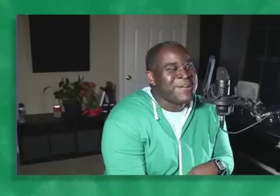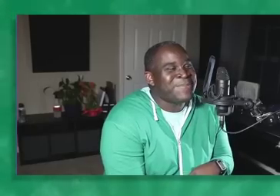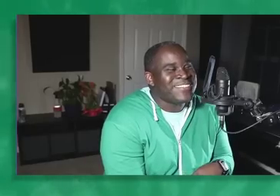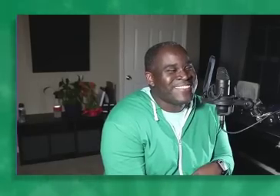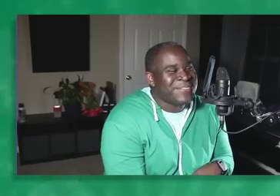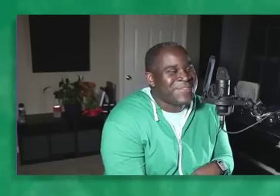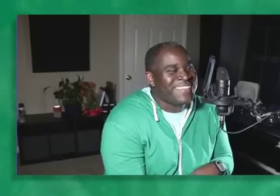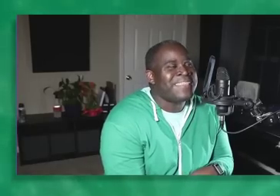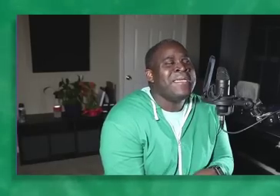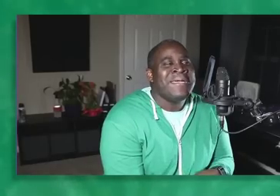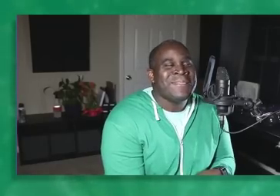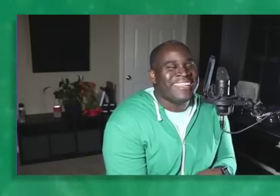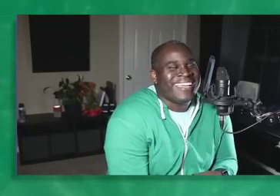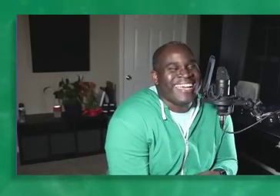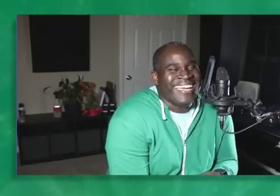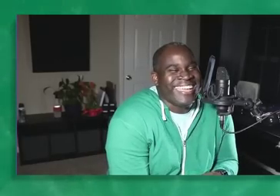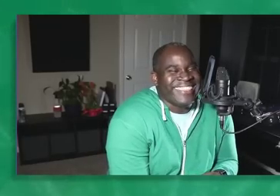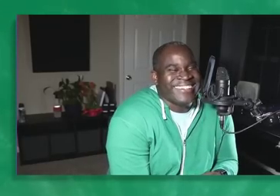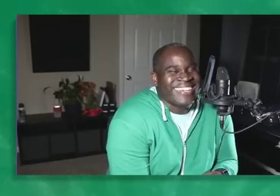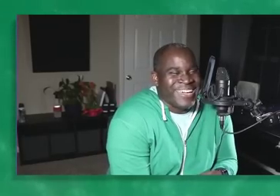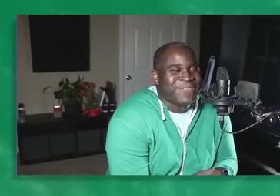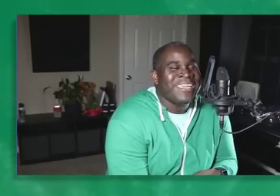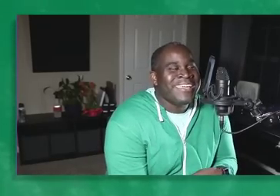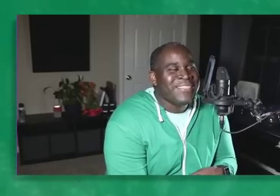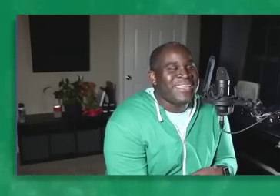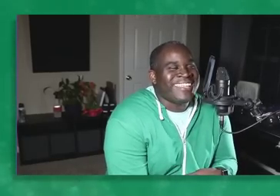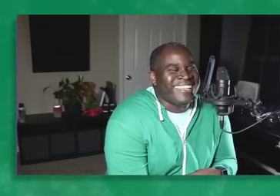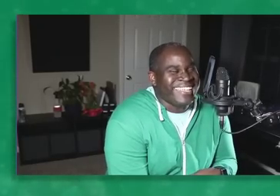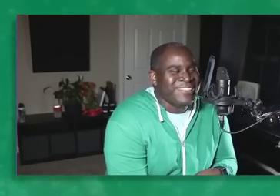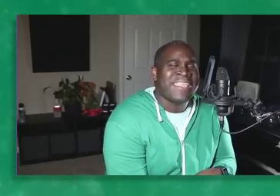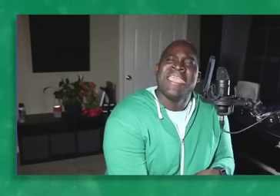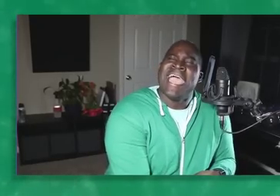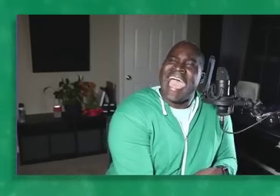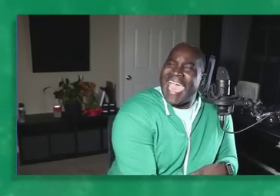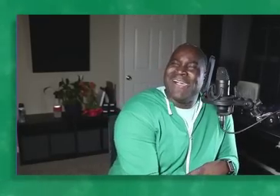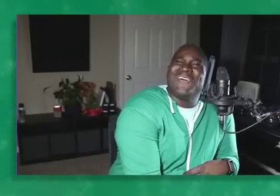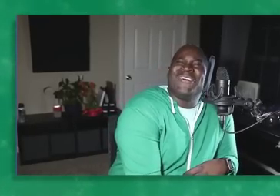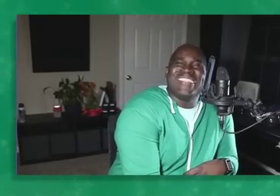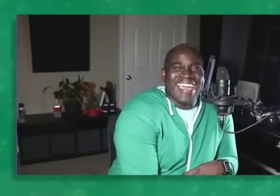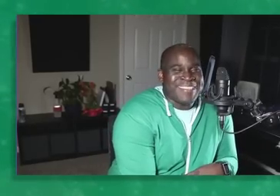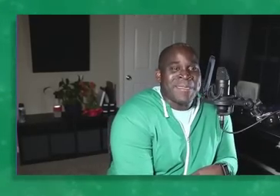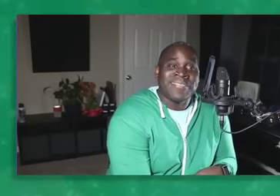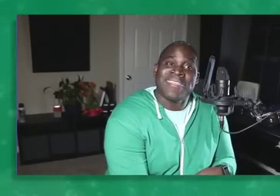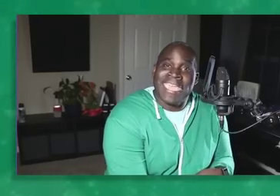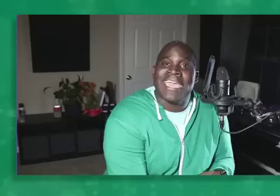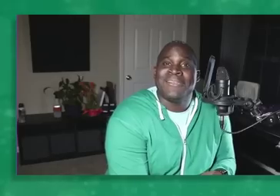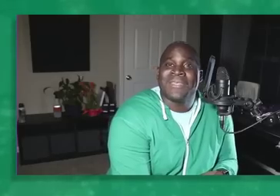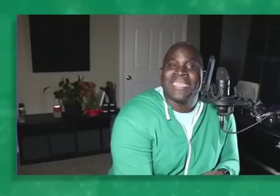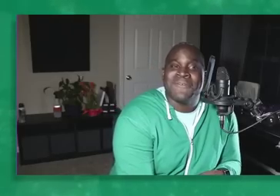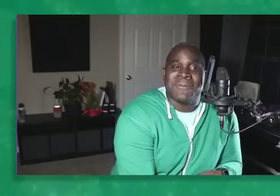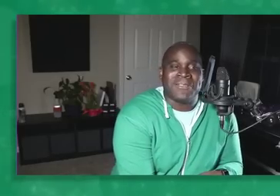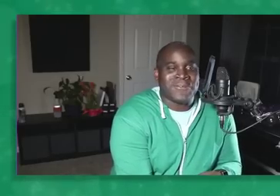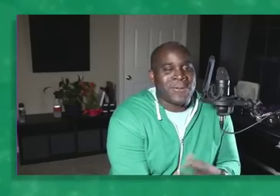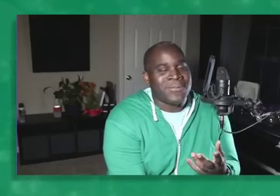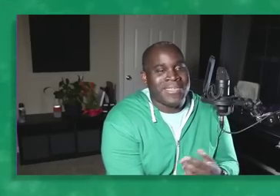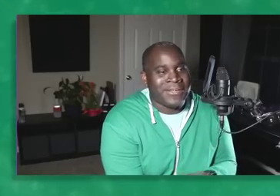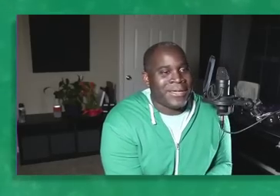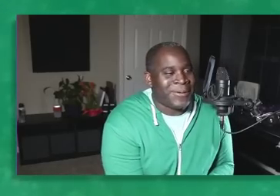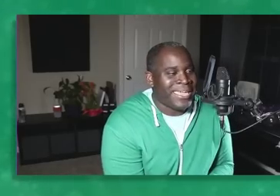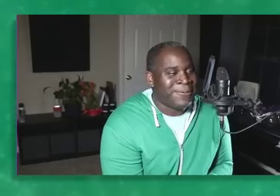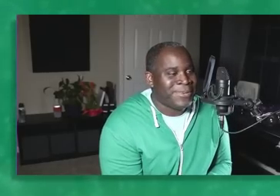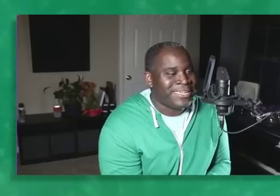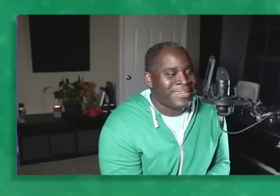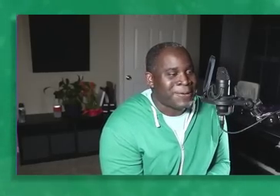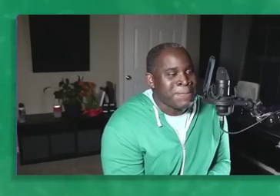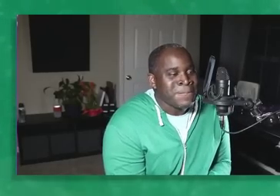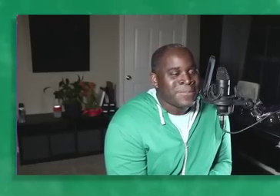If anyone punches you in the face and they're deaf, you say, ow, that dude. Hey, I don't like you very much. Oh, there you go.